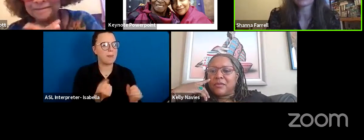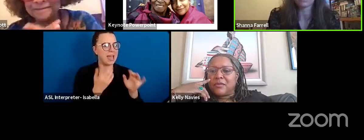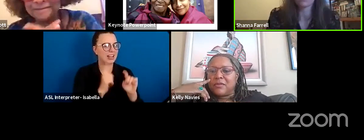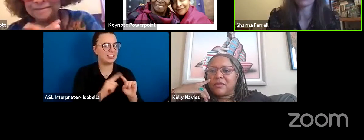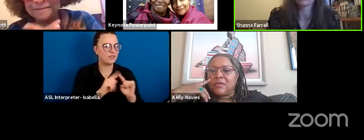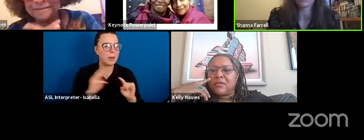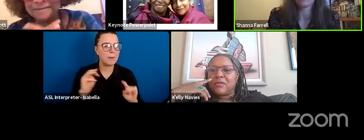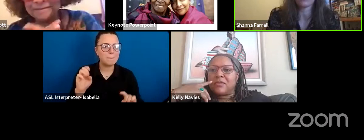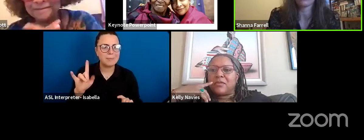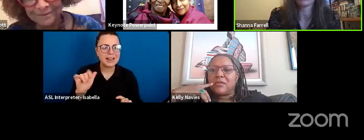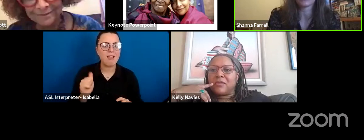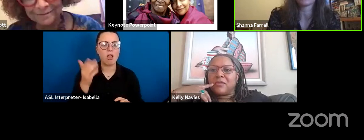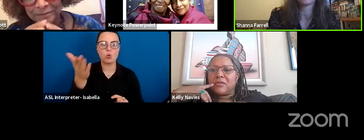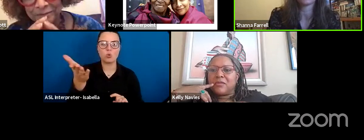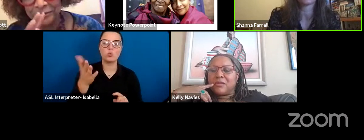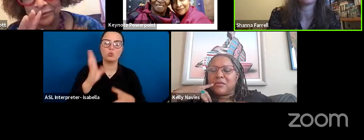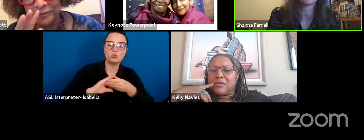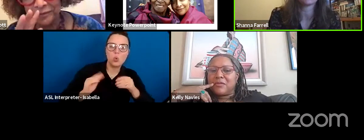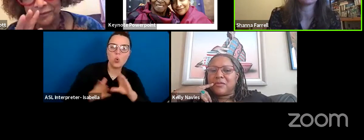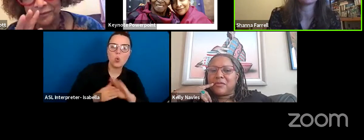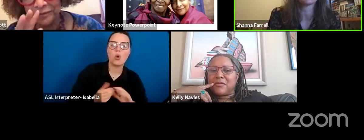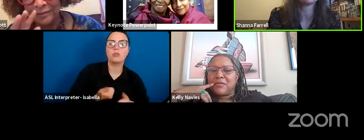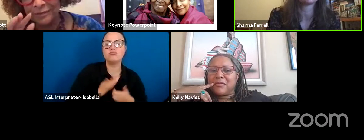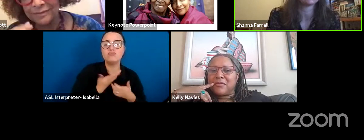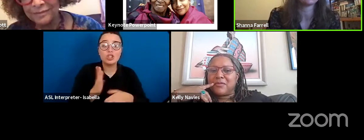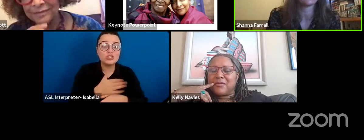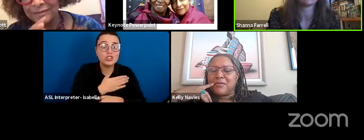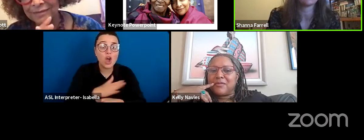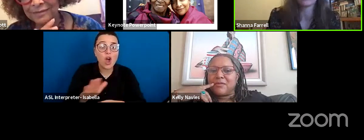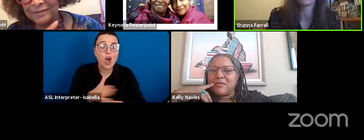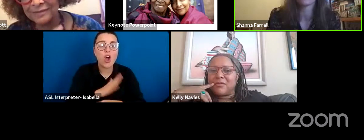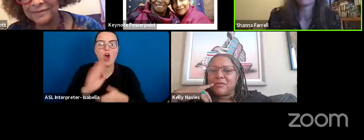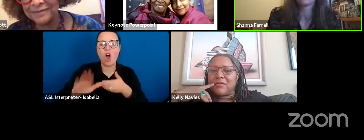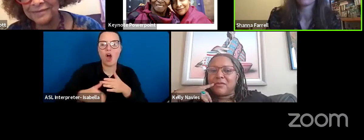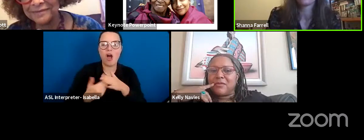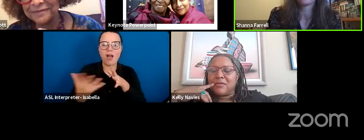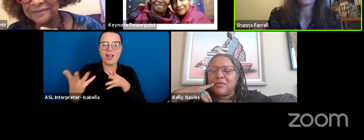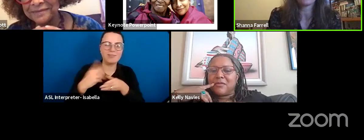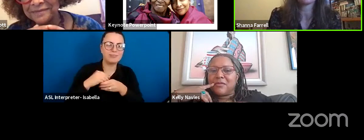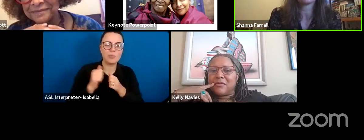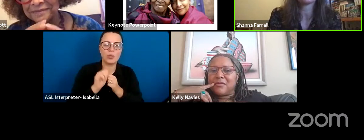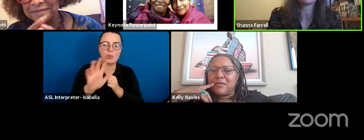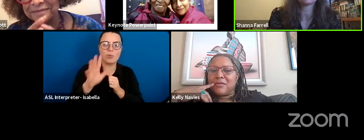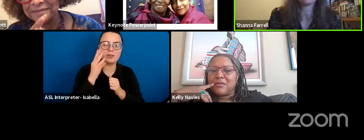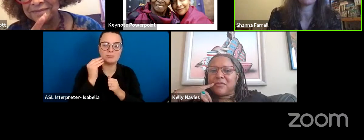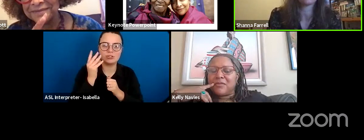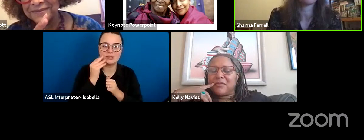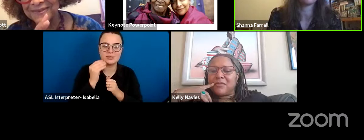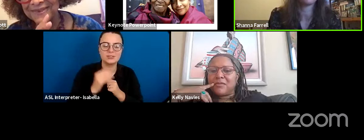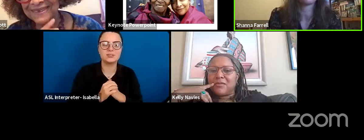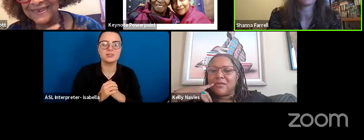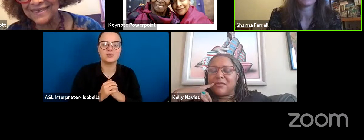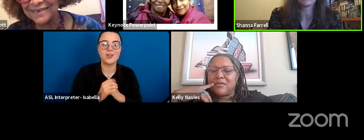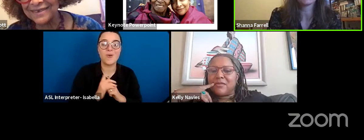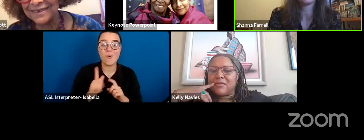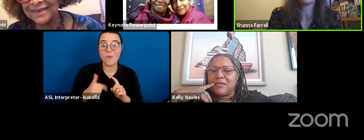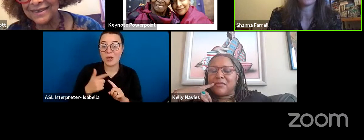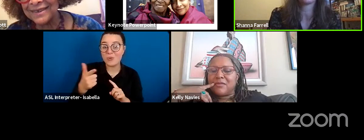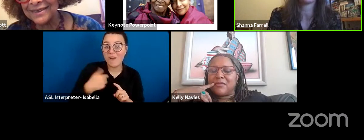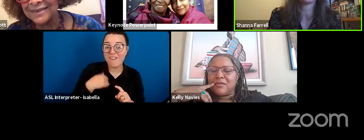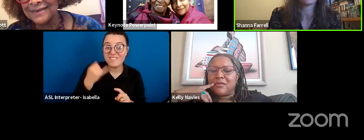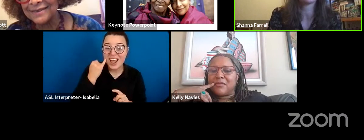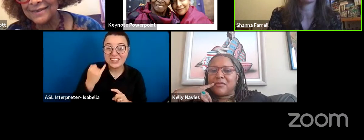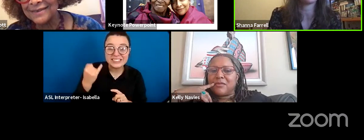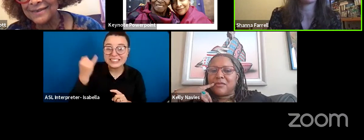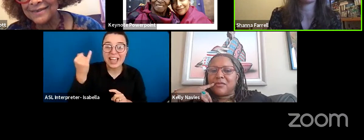you sang songs, and they all connected to your experience and insight in some way. When you have an idea or are moved, how do you